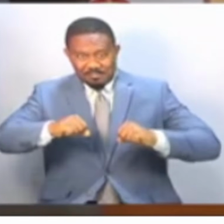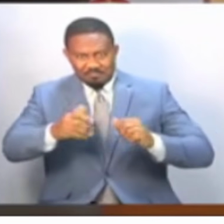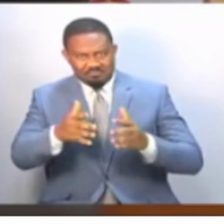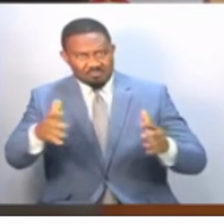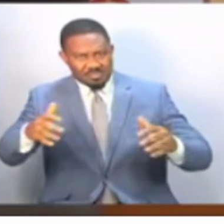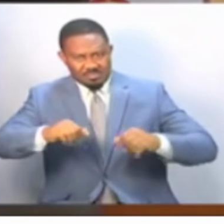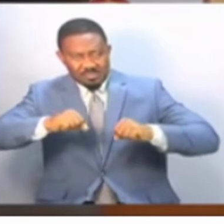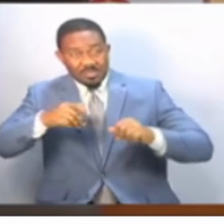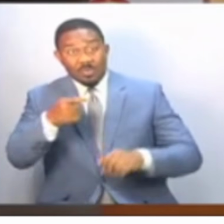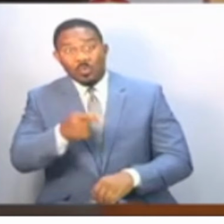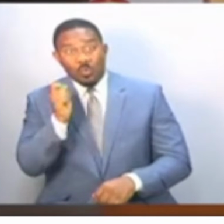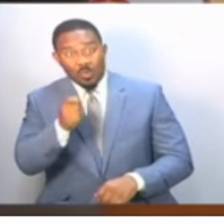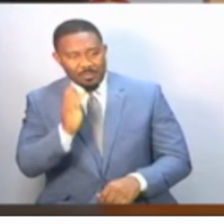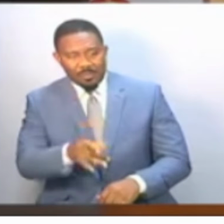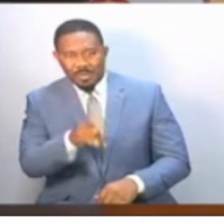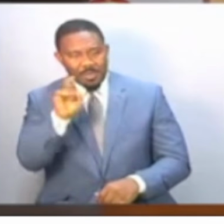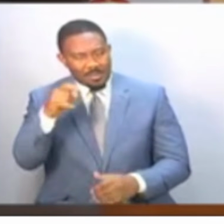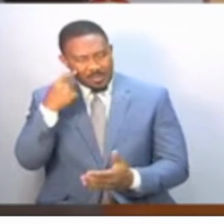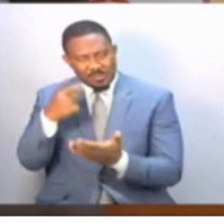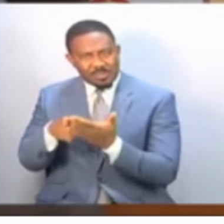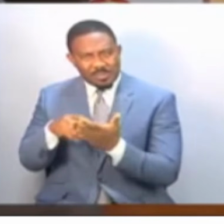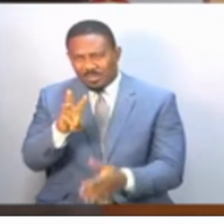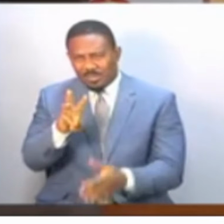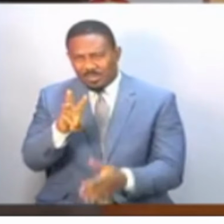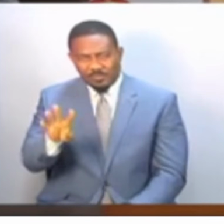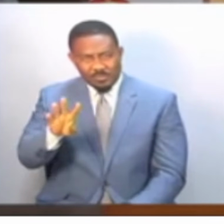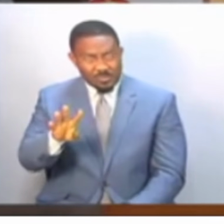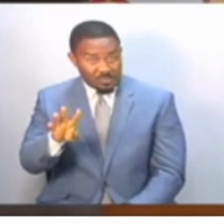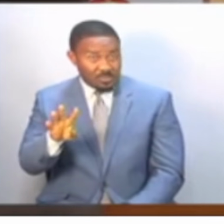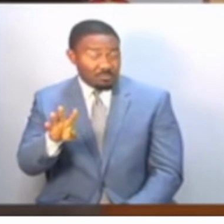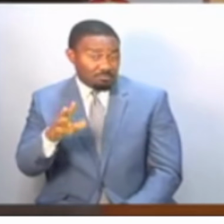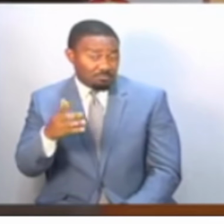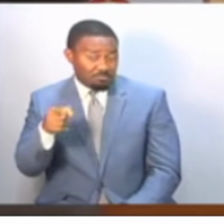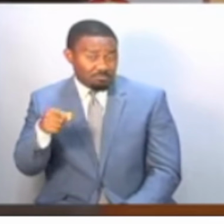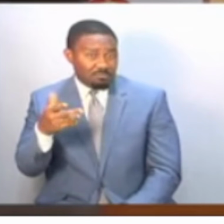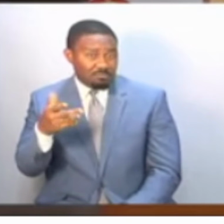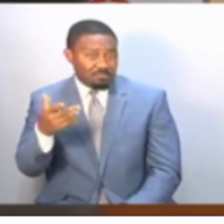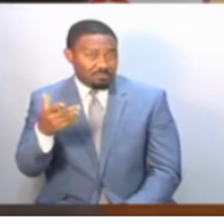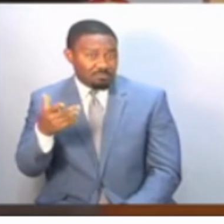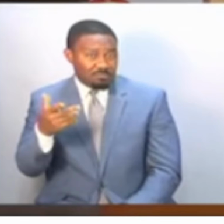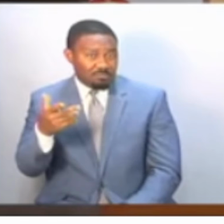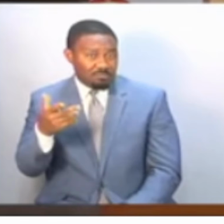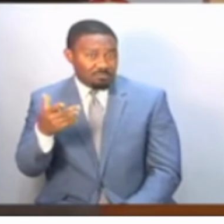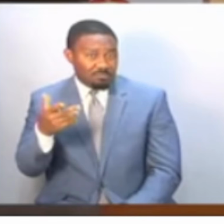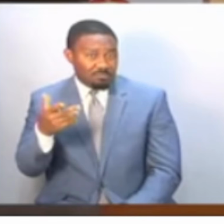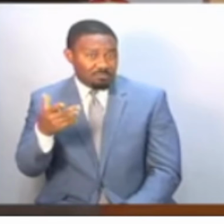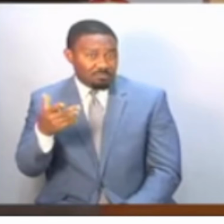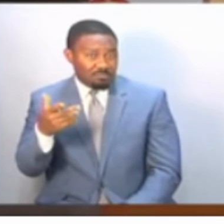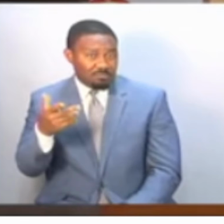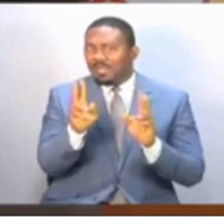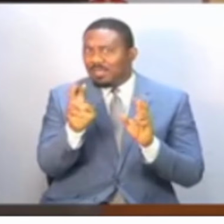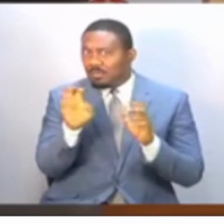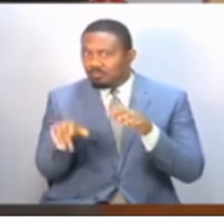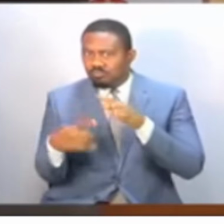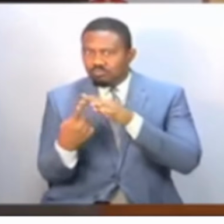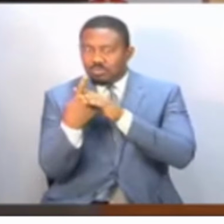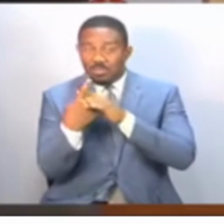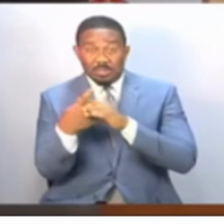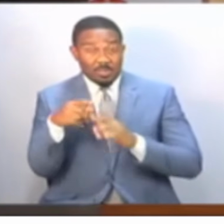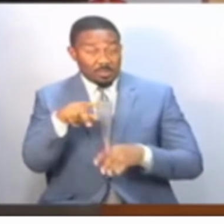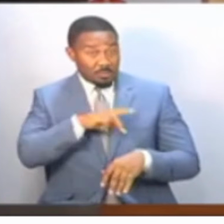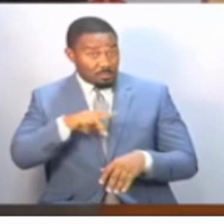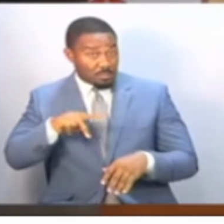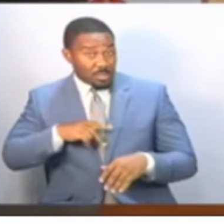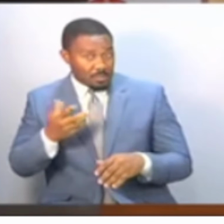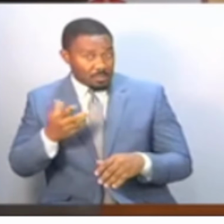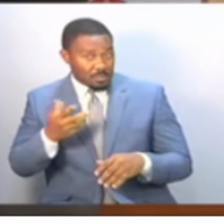64(4)(c). Mr. Speaker, it's not when a matter of quorum is raised on the floor of Parliament. Order